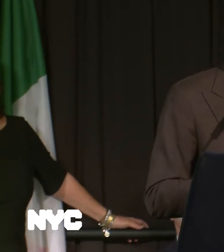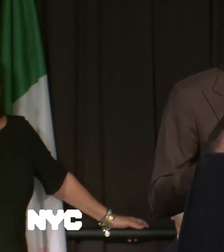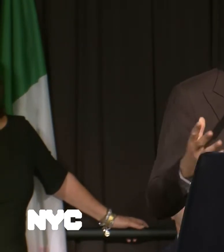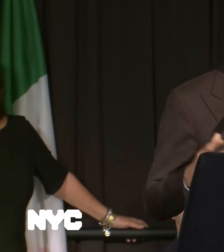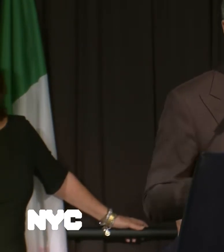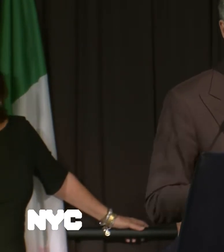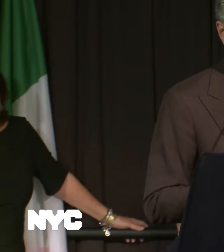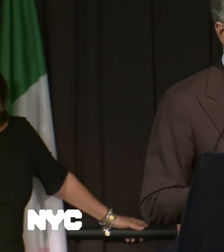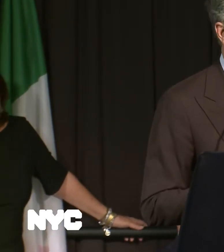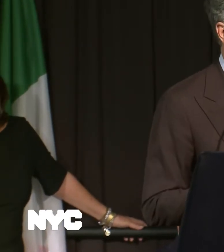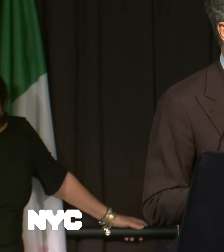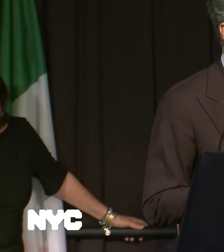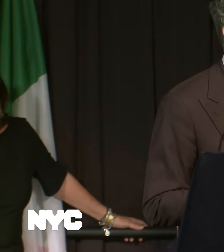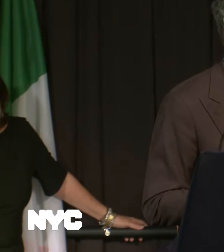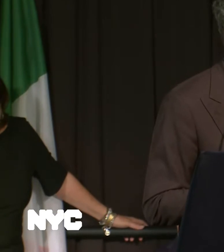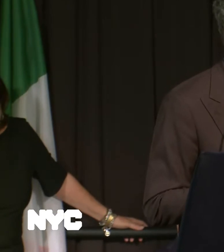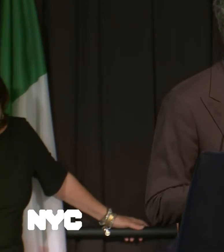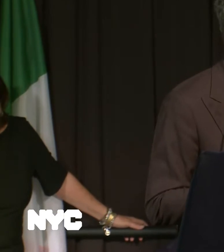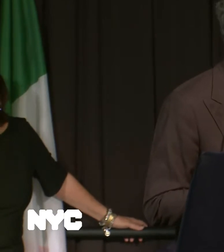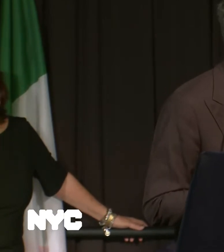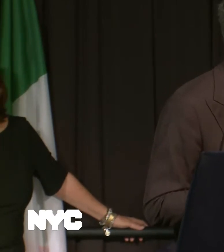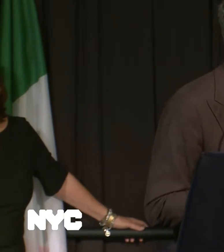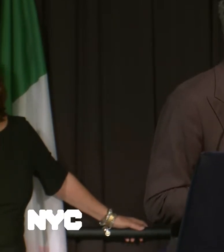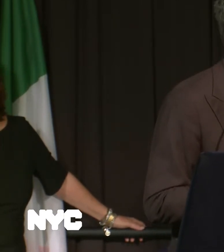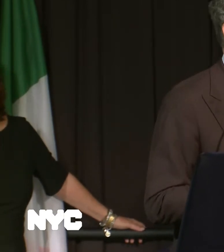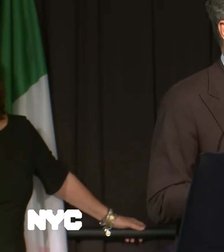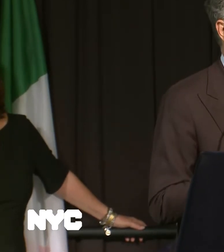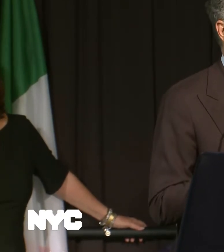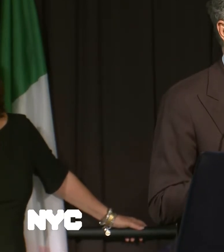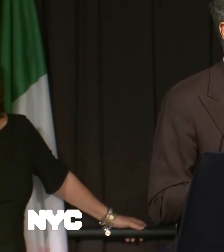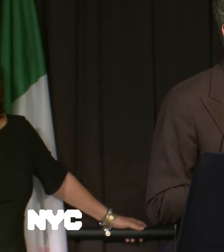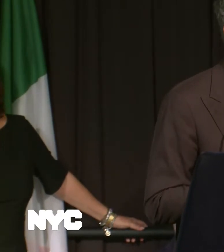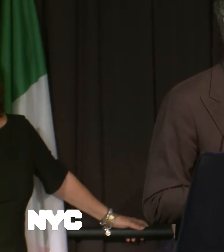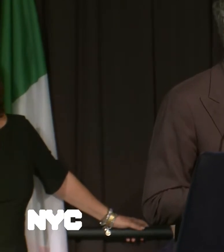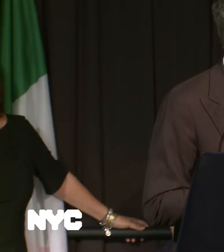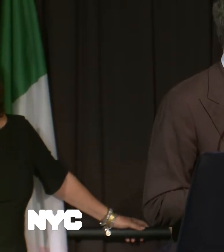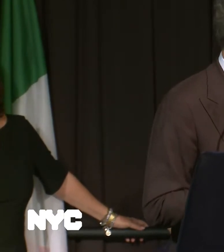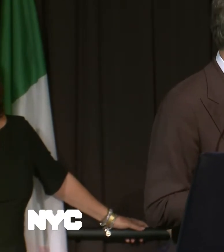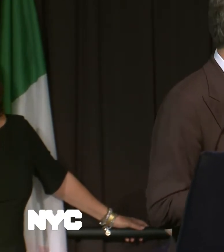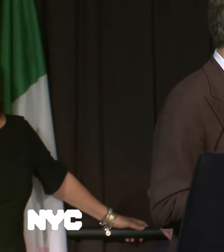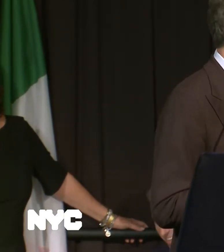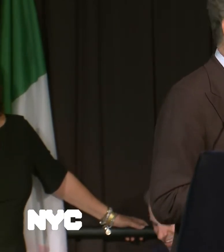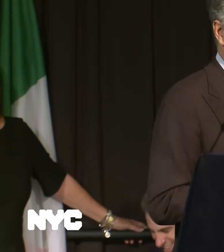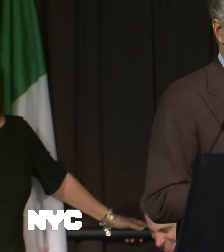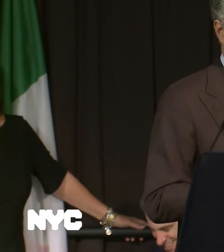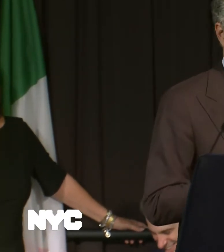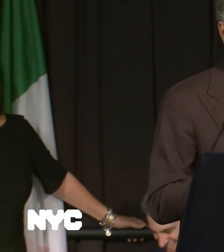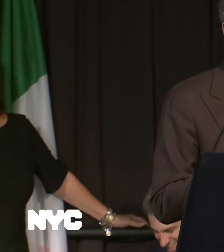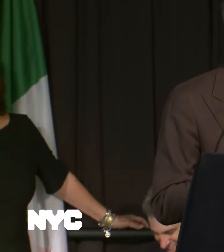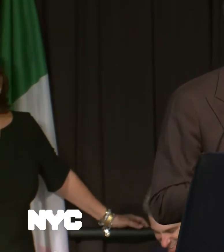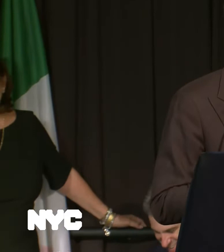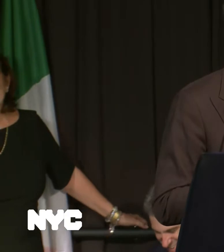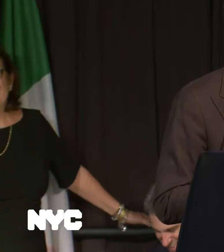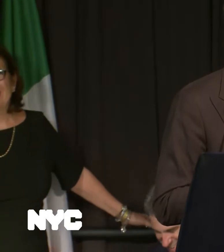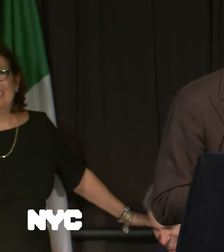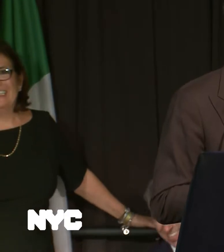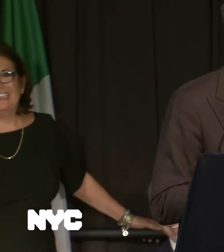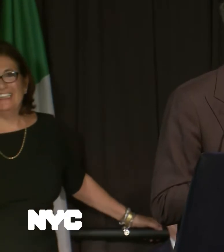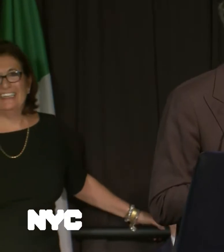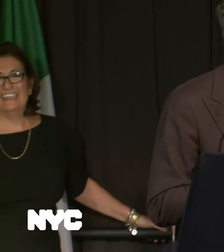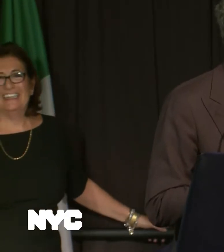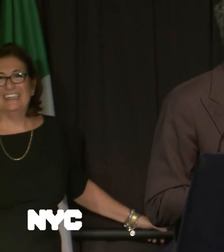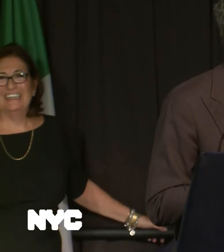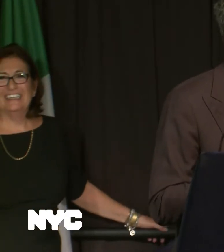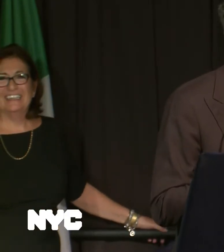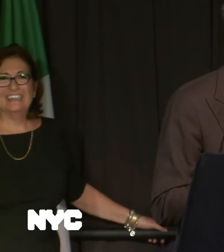said, from the cannolis of Staten Island to the pizzas of Brooklyn, to the millions of Italians who